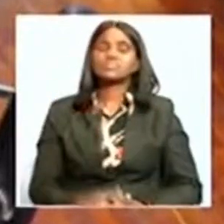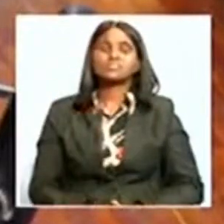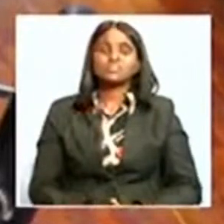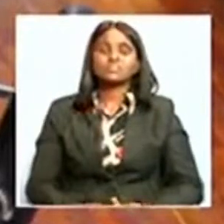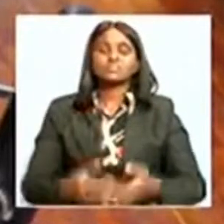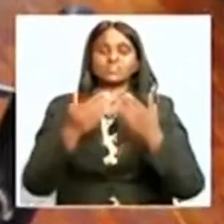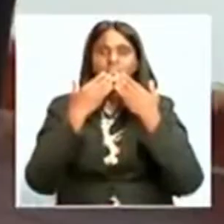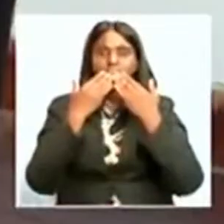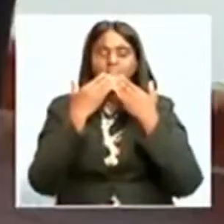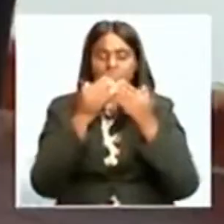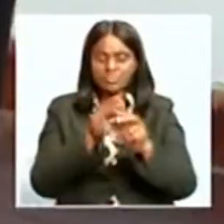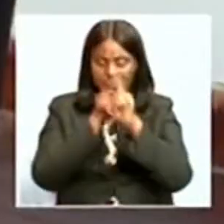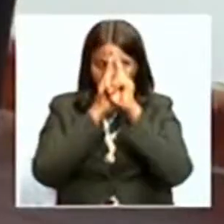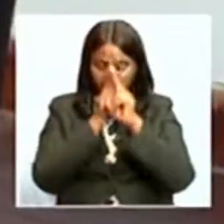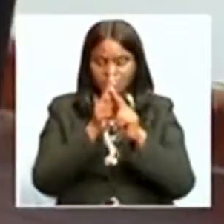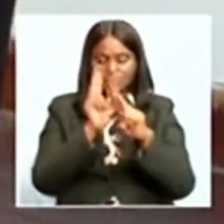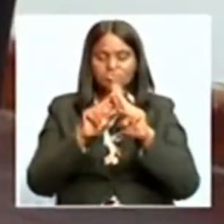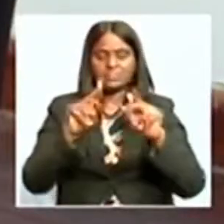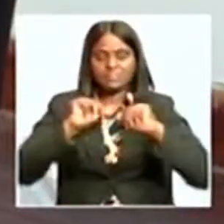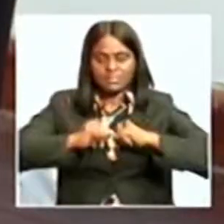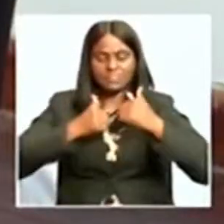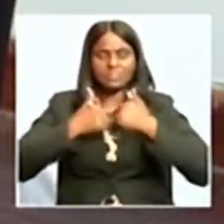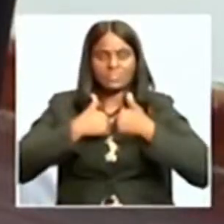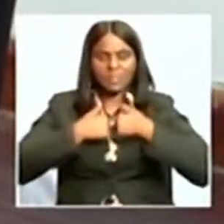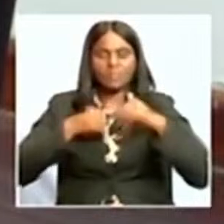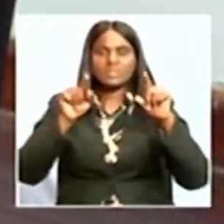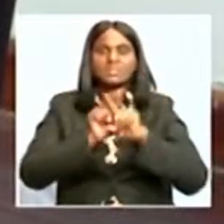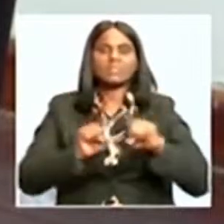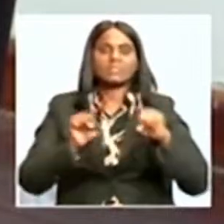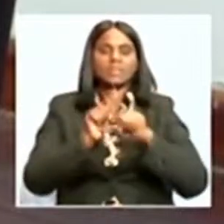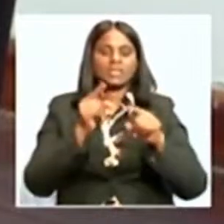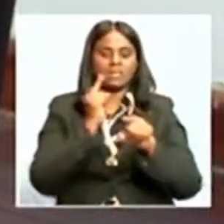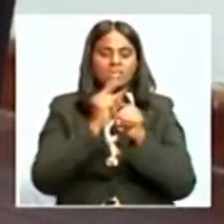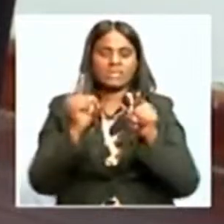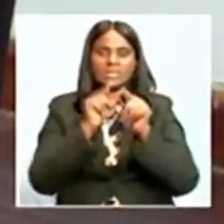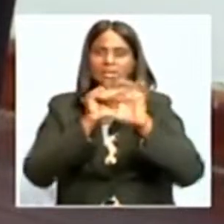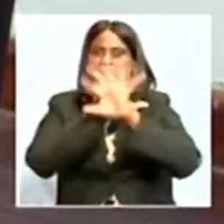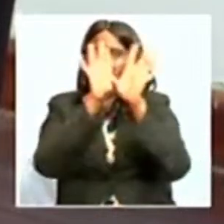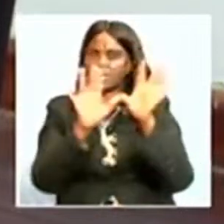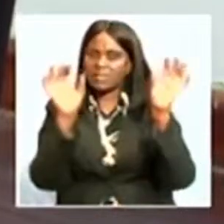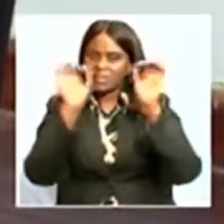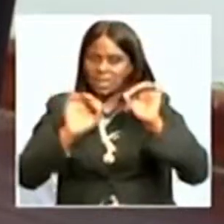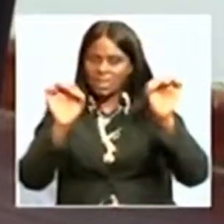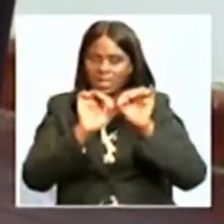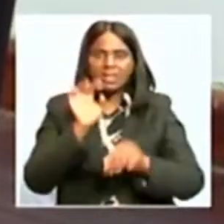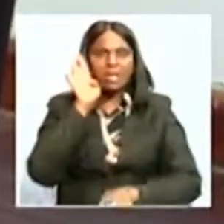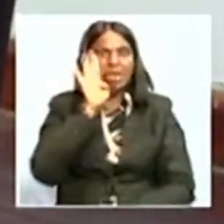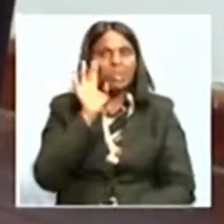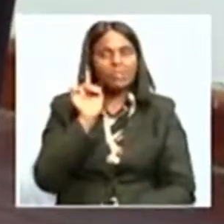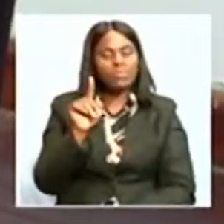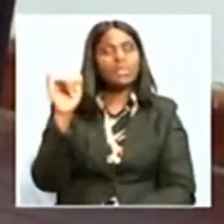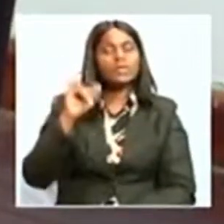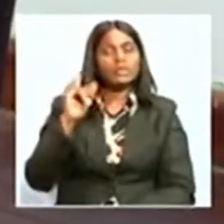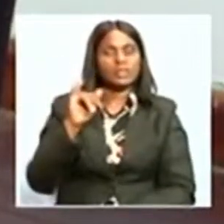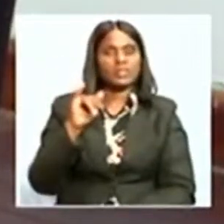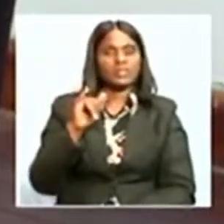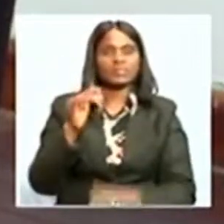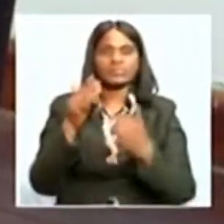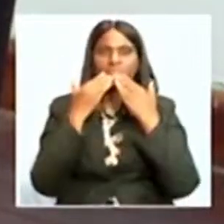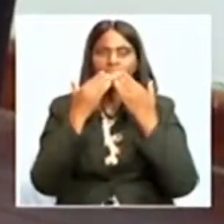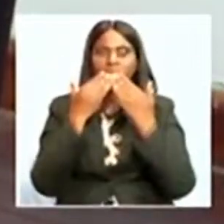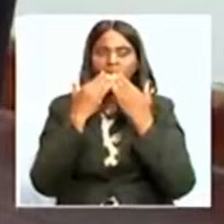Thank you, Honorable Chair. We've perused through and just a correction, those are non-alcoholic. It's non-alcoholic. Yes. Thank